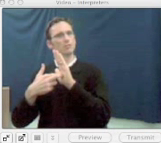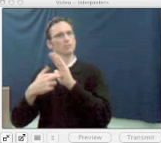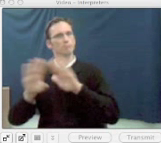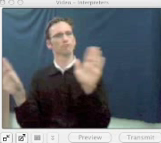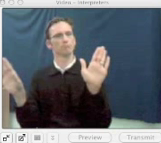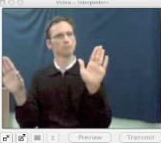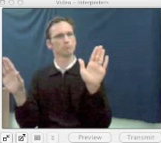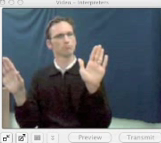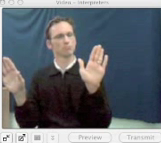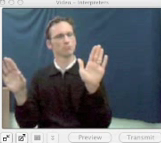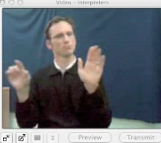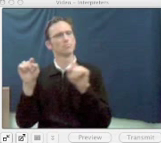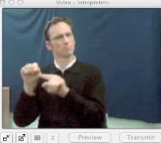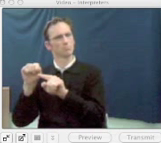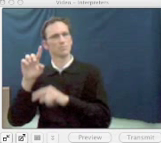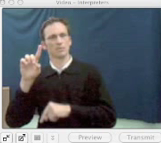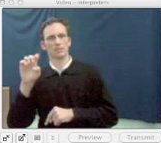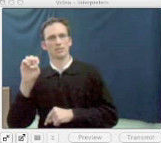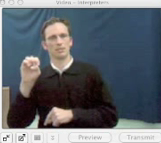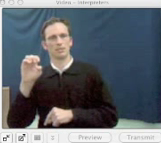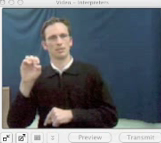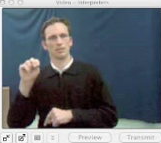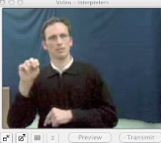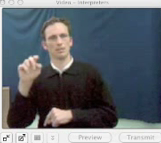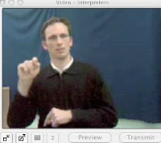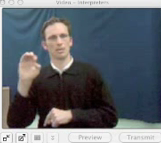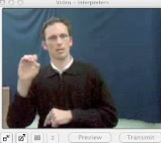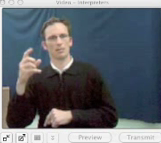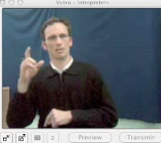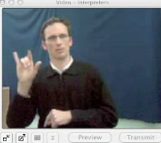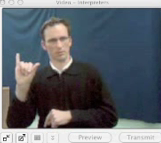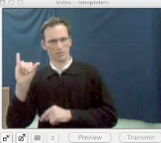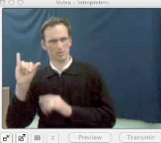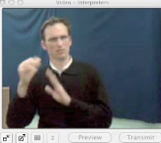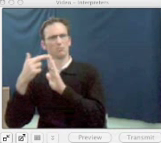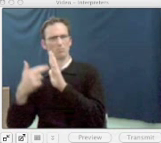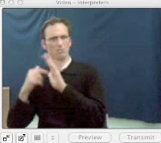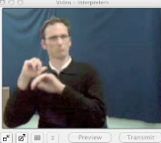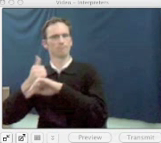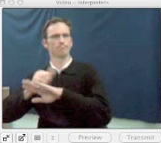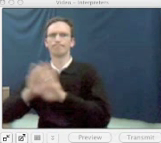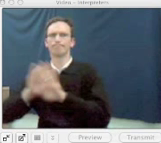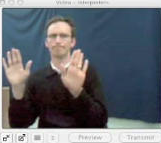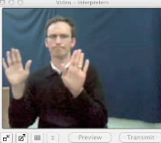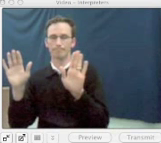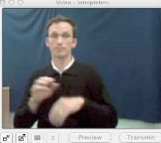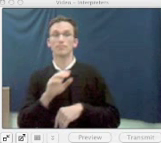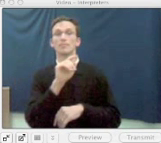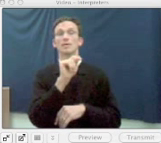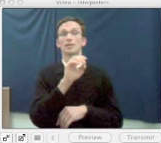That's a deontological approach. Now, teleologists, people who are concerned about consequences,